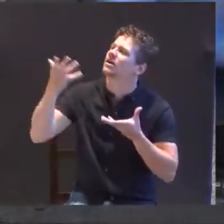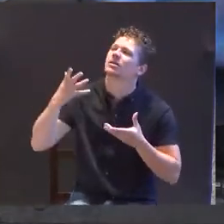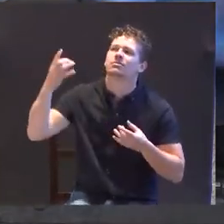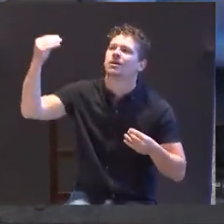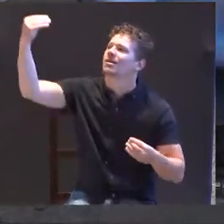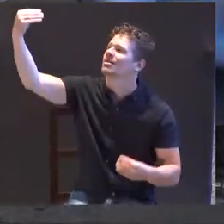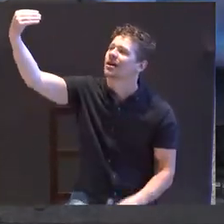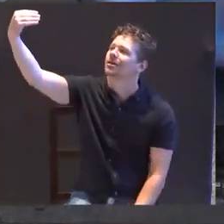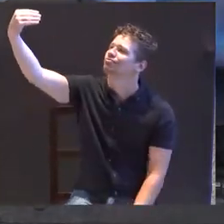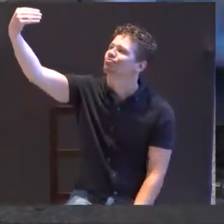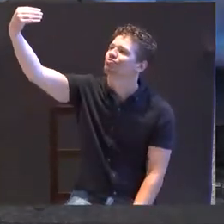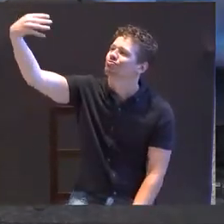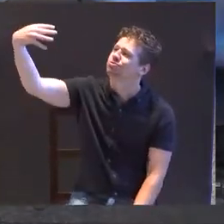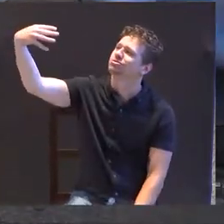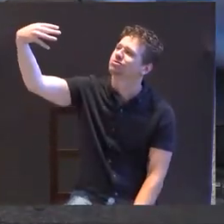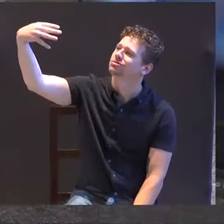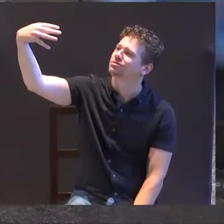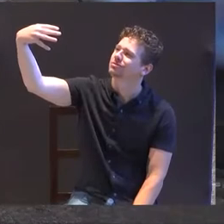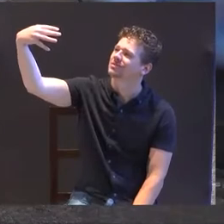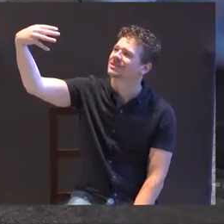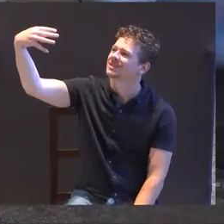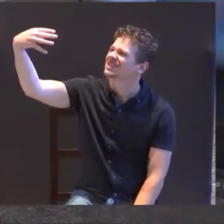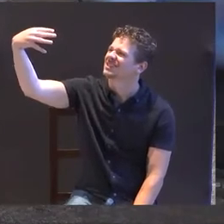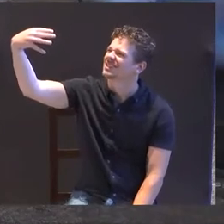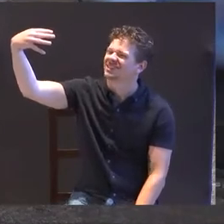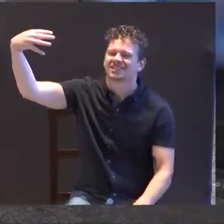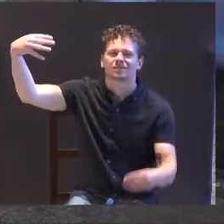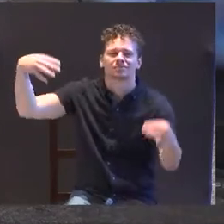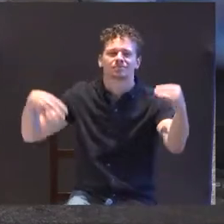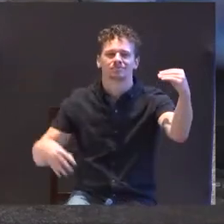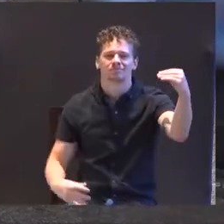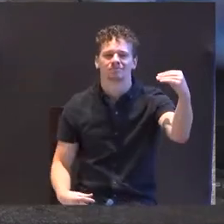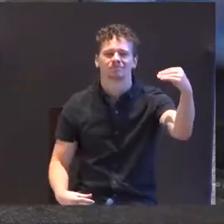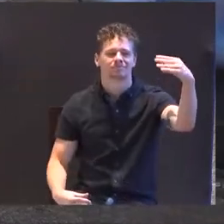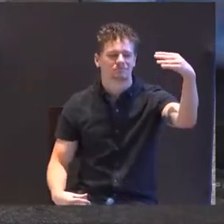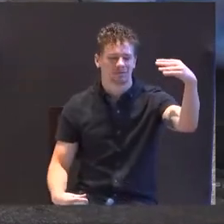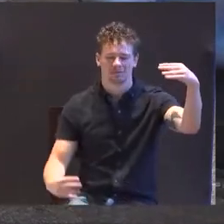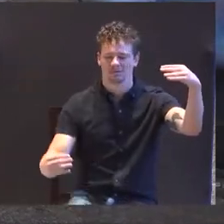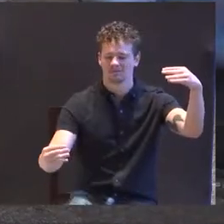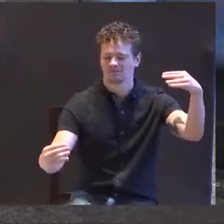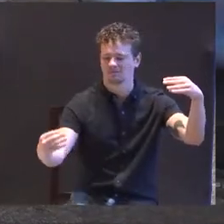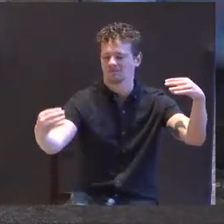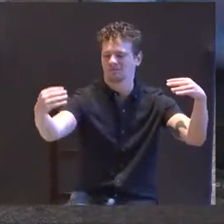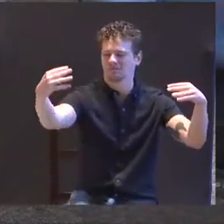light, oh, Lord. So that we can see.